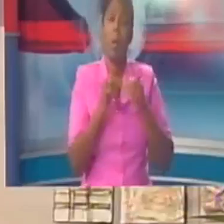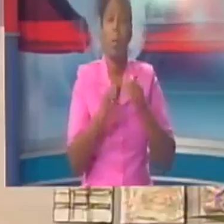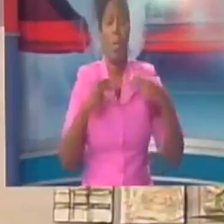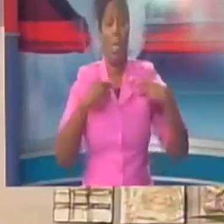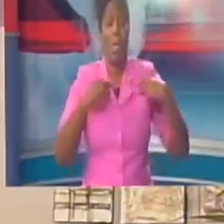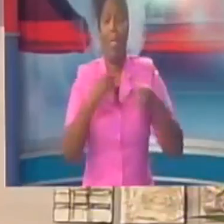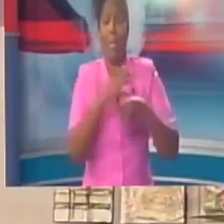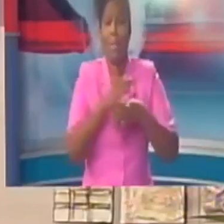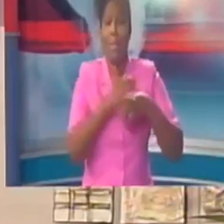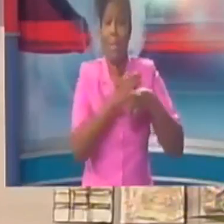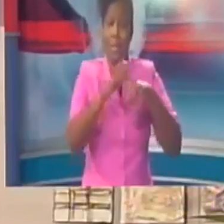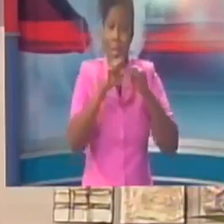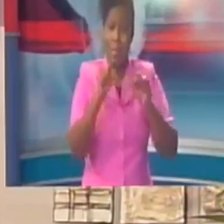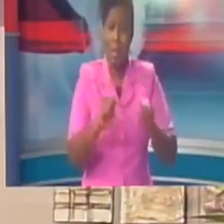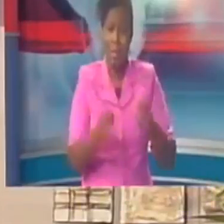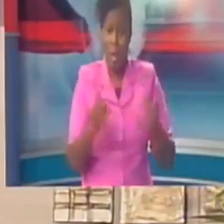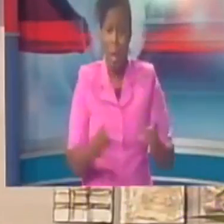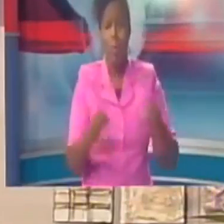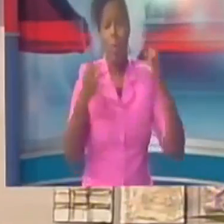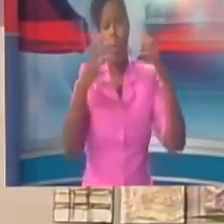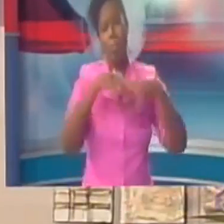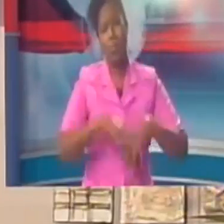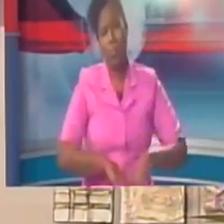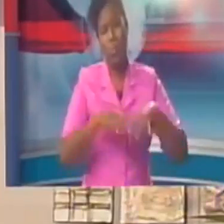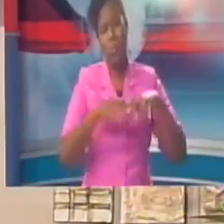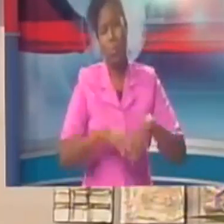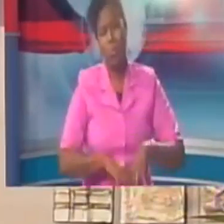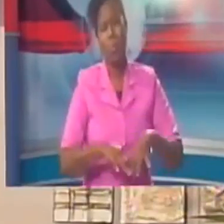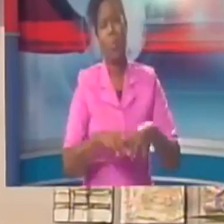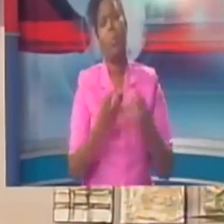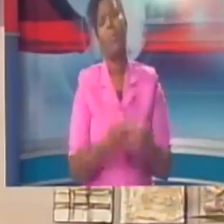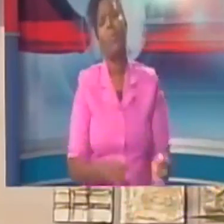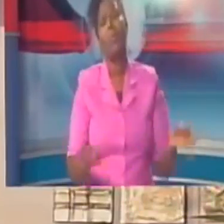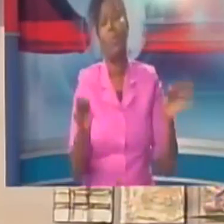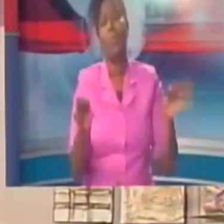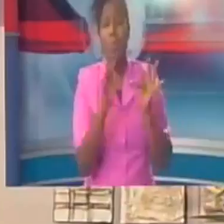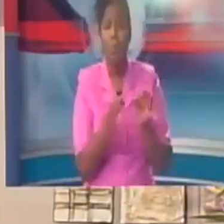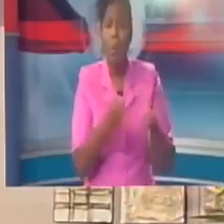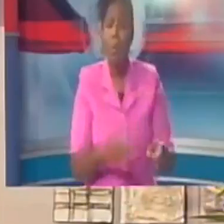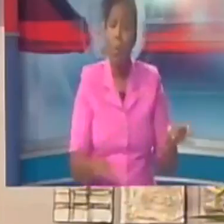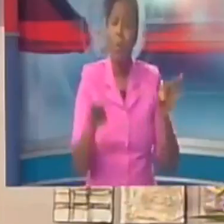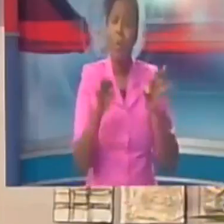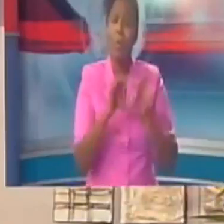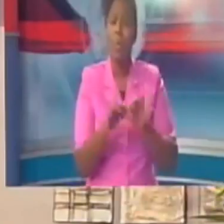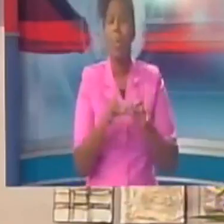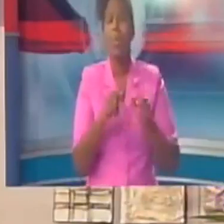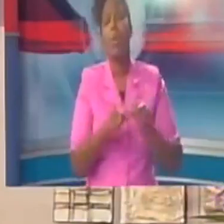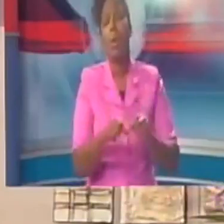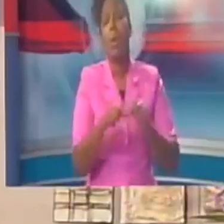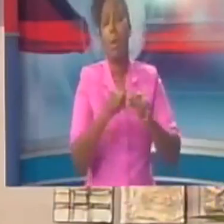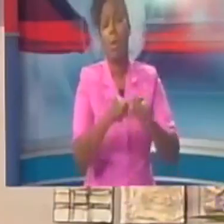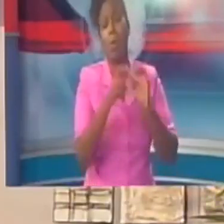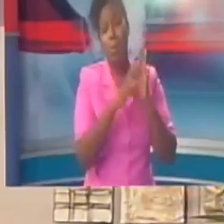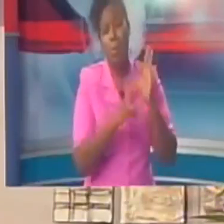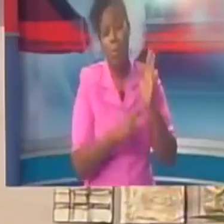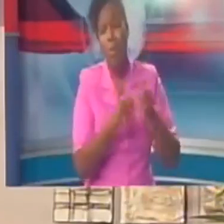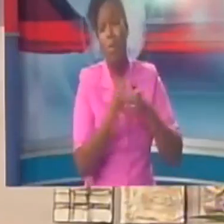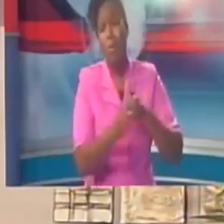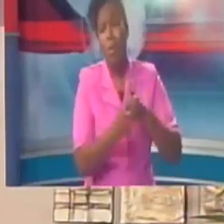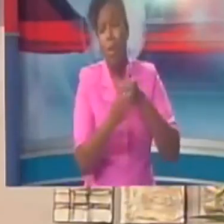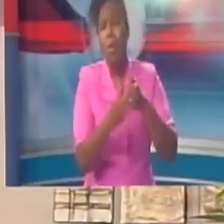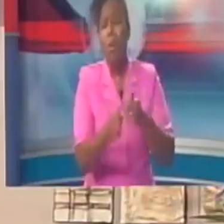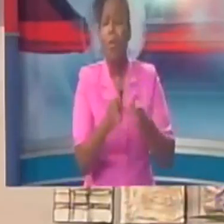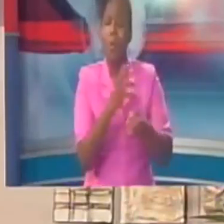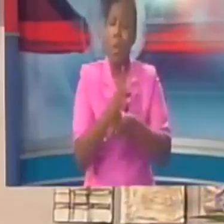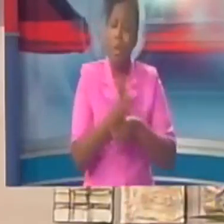And let me explain why that is so important. One of the measures that we use to determine how robust